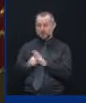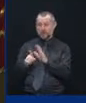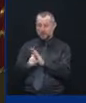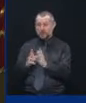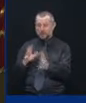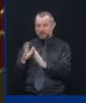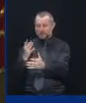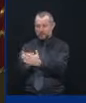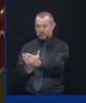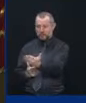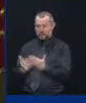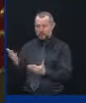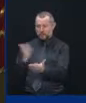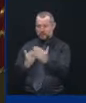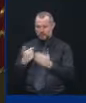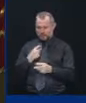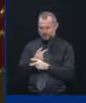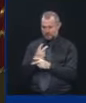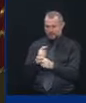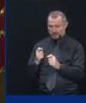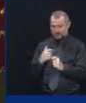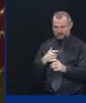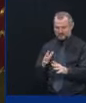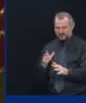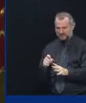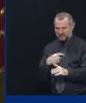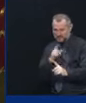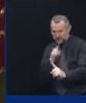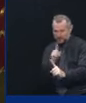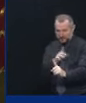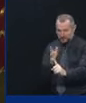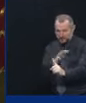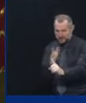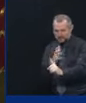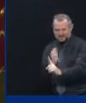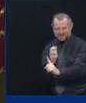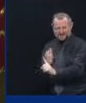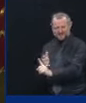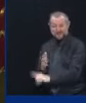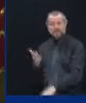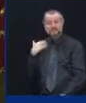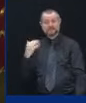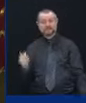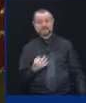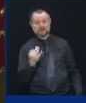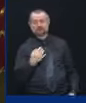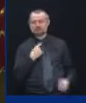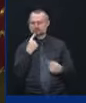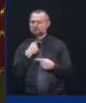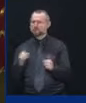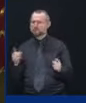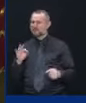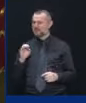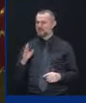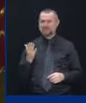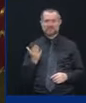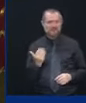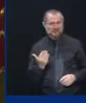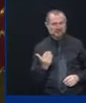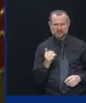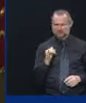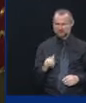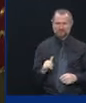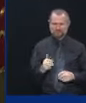of our control. So we're doing our best. On Friday, we said it was going to be the 15th. That's the most lead time I think we've given on